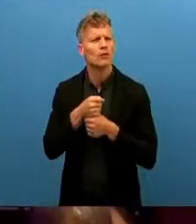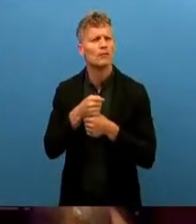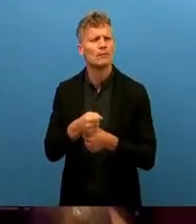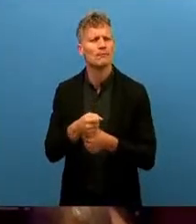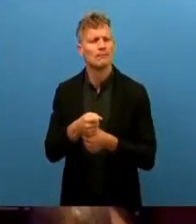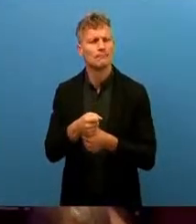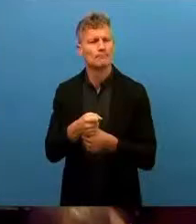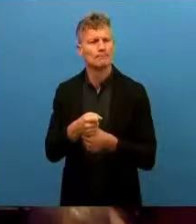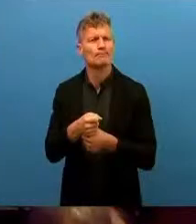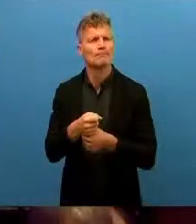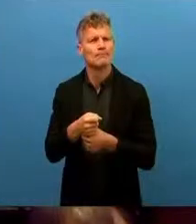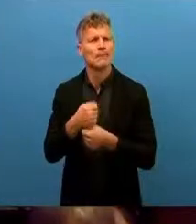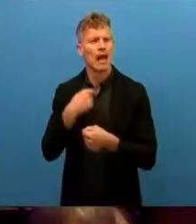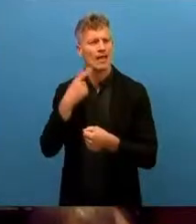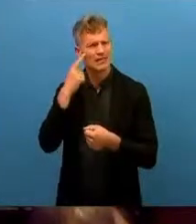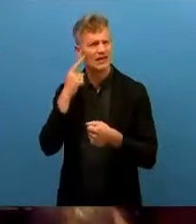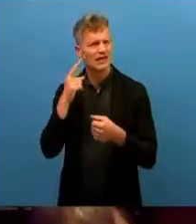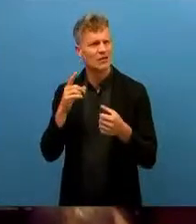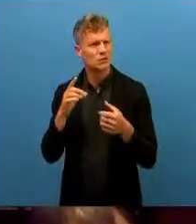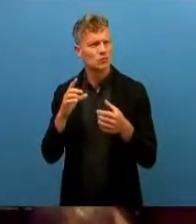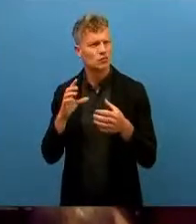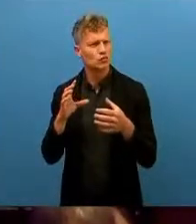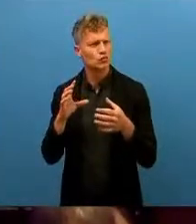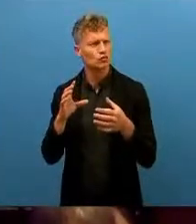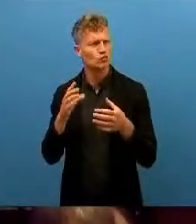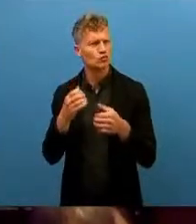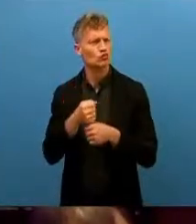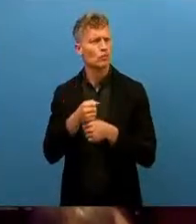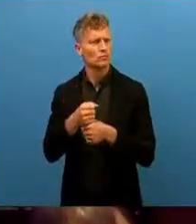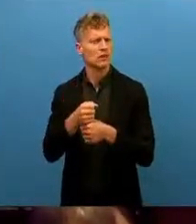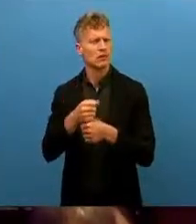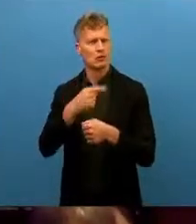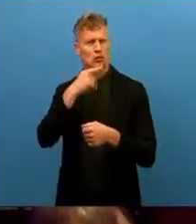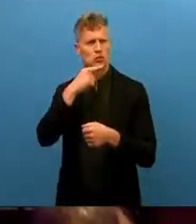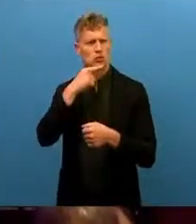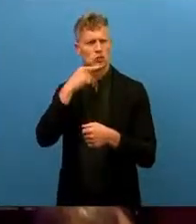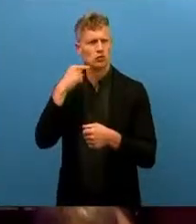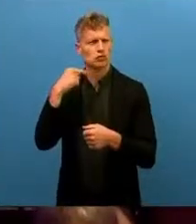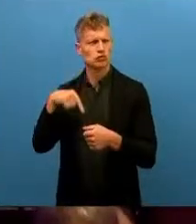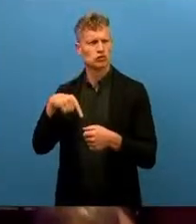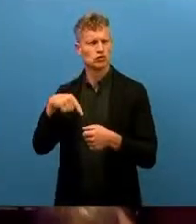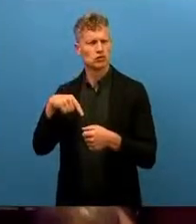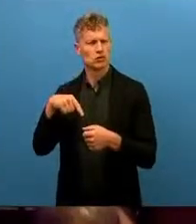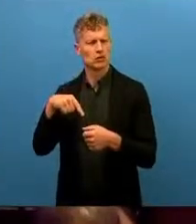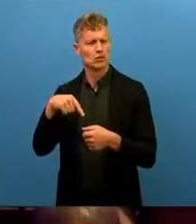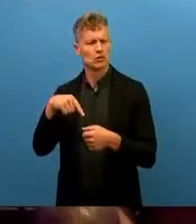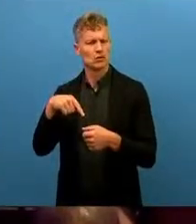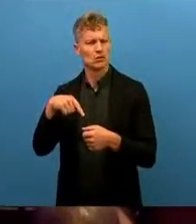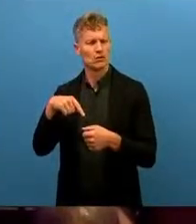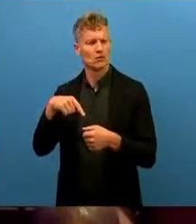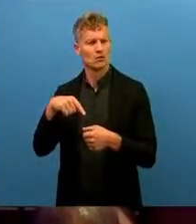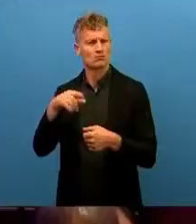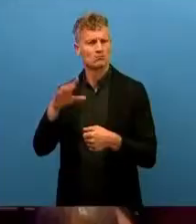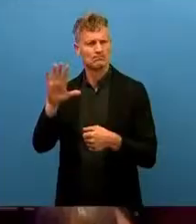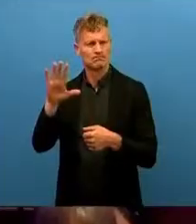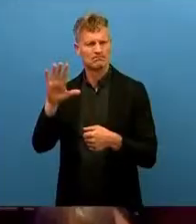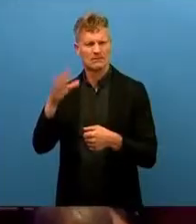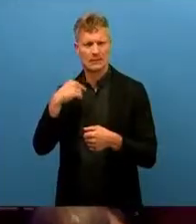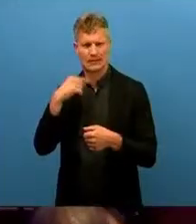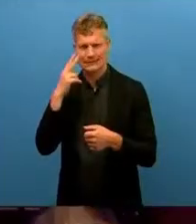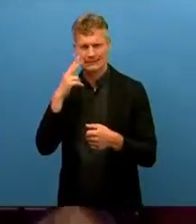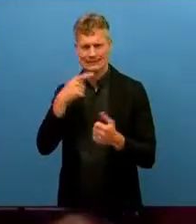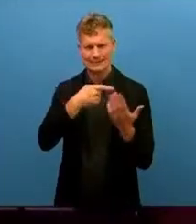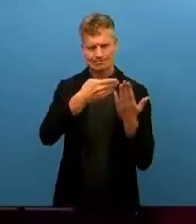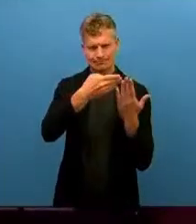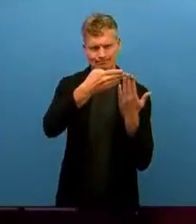and I think it may have been a joint statement from Russia. Let me go back to my long list here.